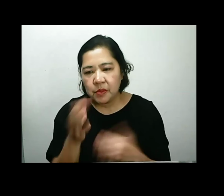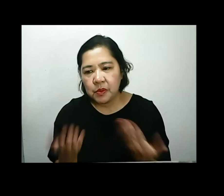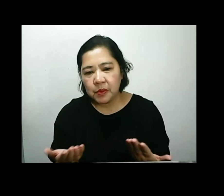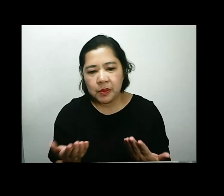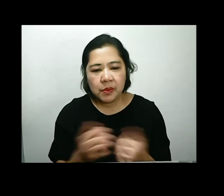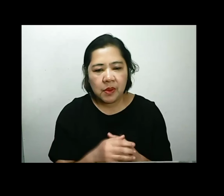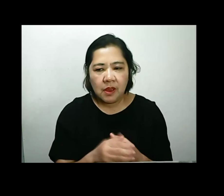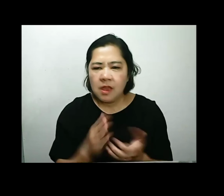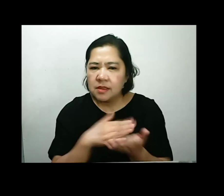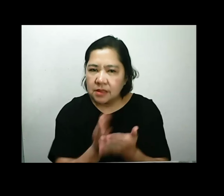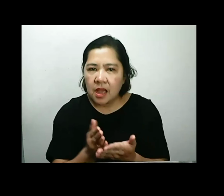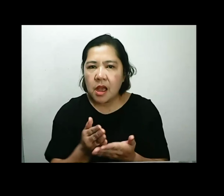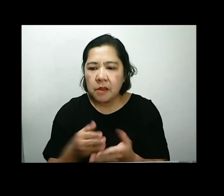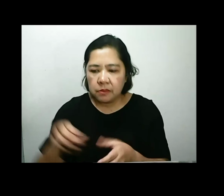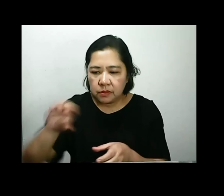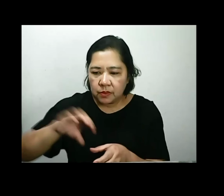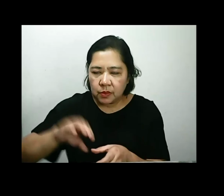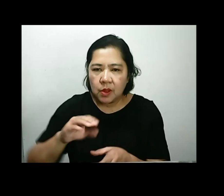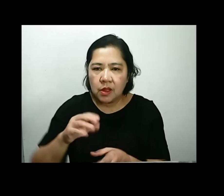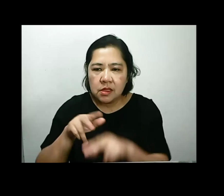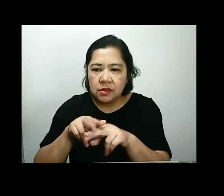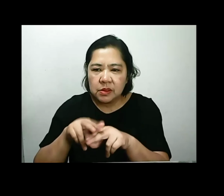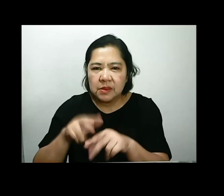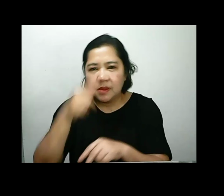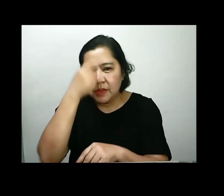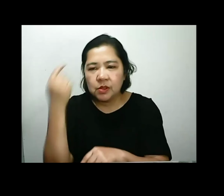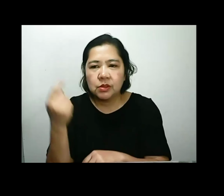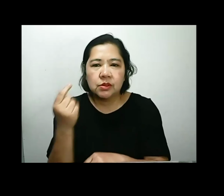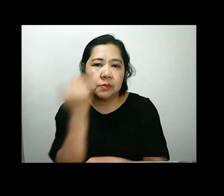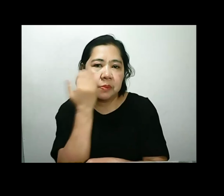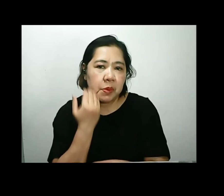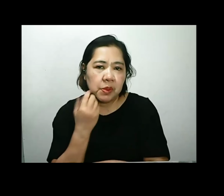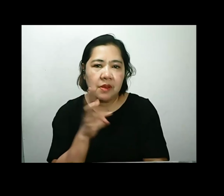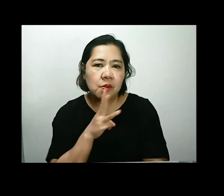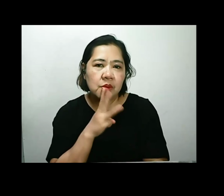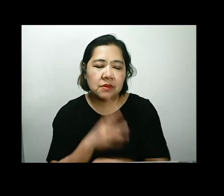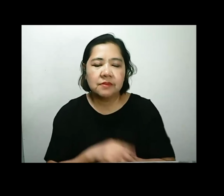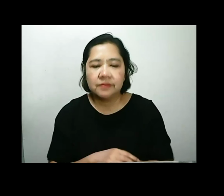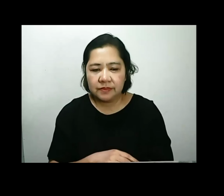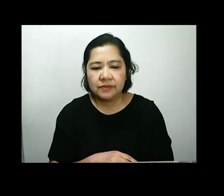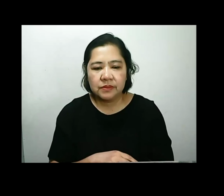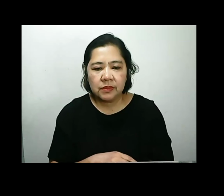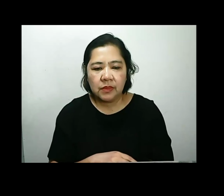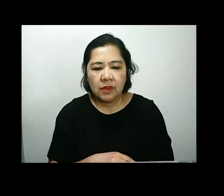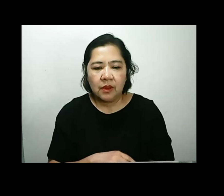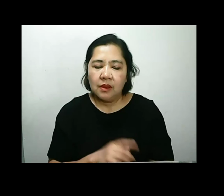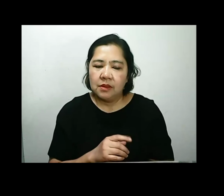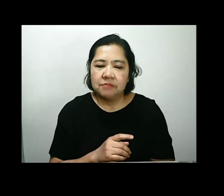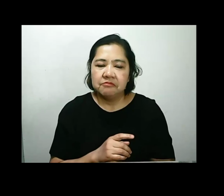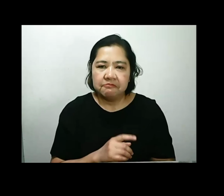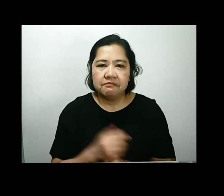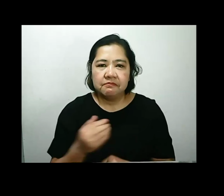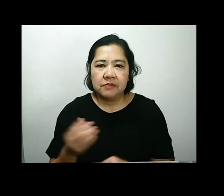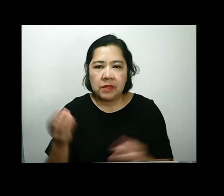salt water because of the shortage of water. And I was one of the, and they were giving